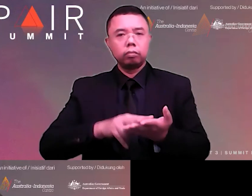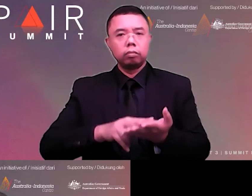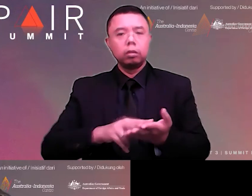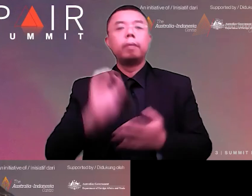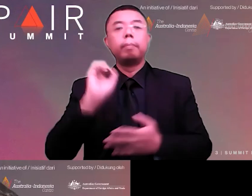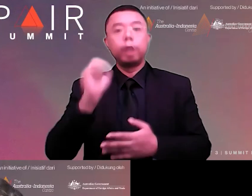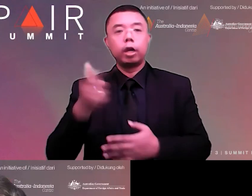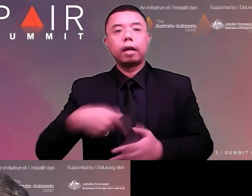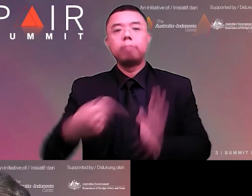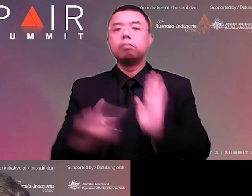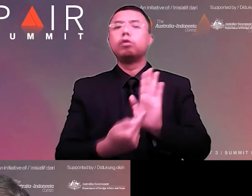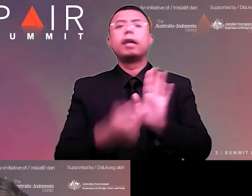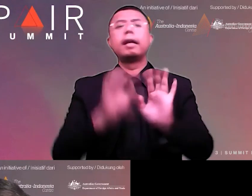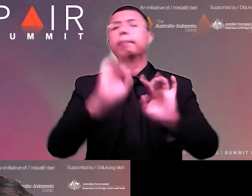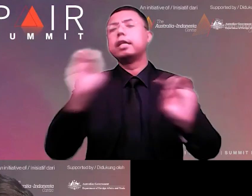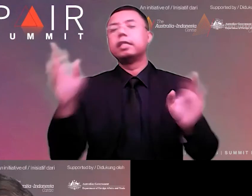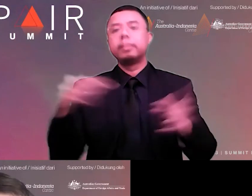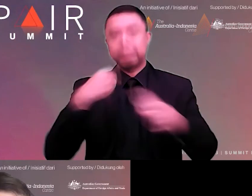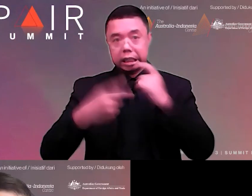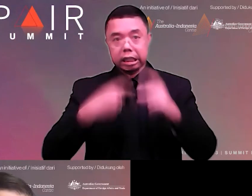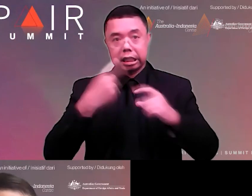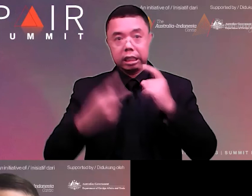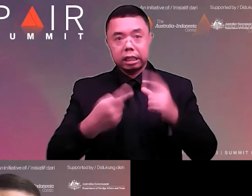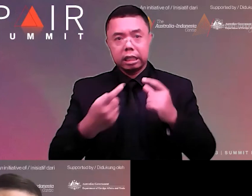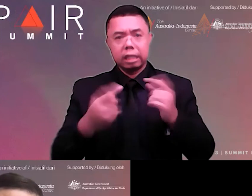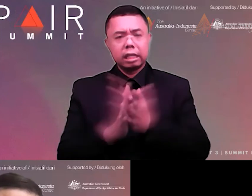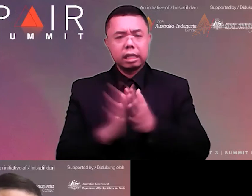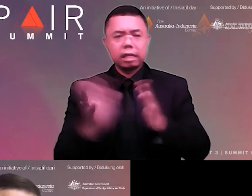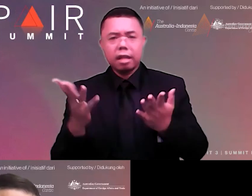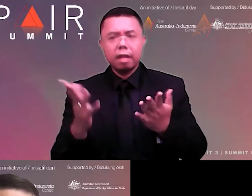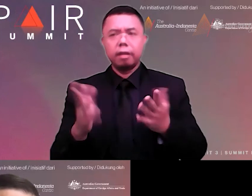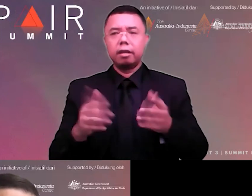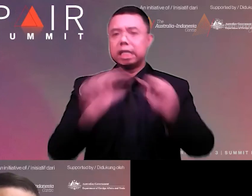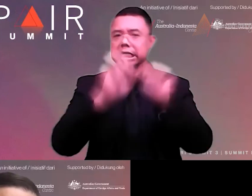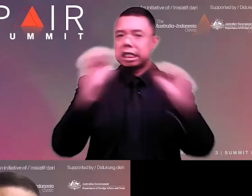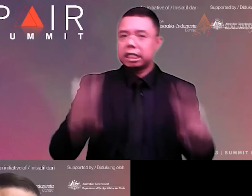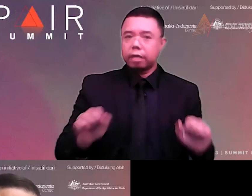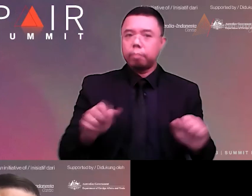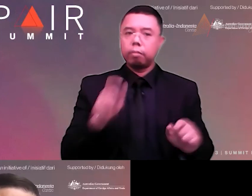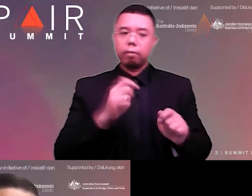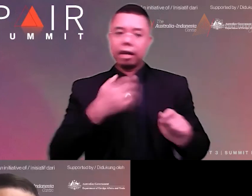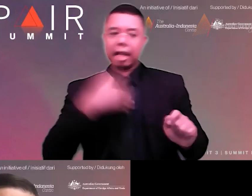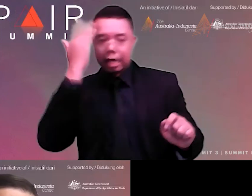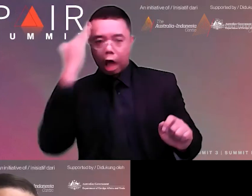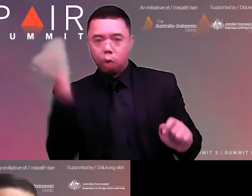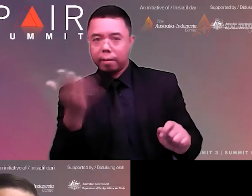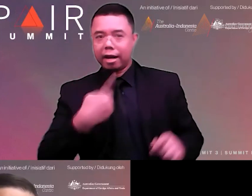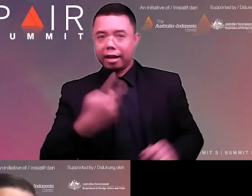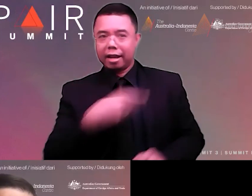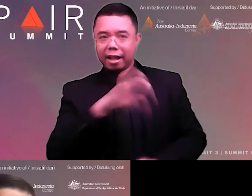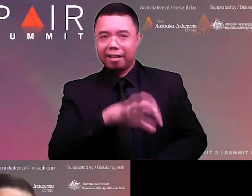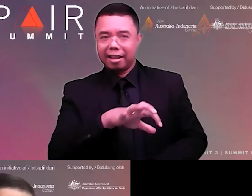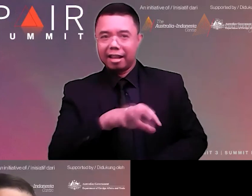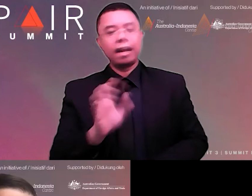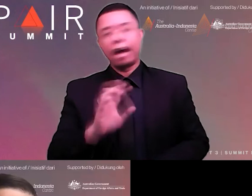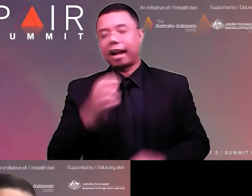that indicate where we are. So I won't go through all of this, it's too detailed, but the left